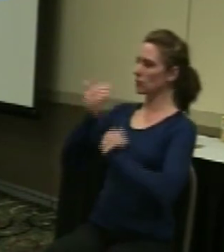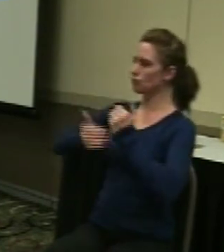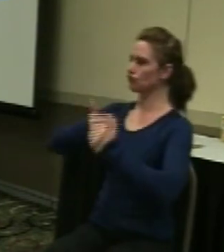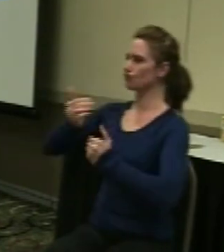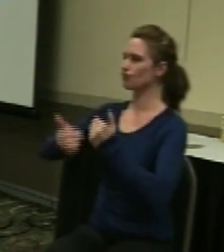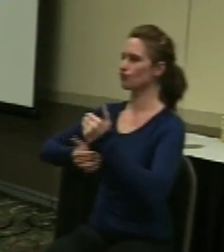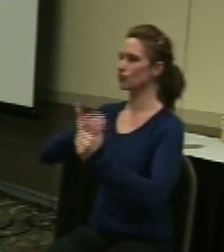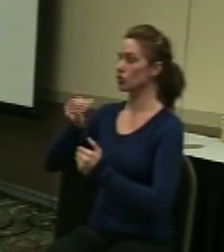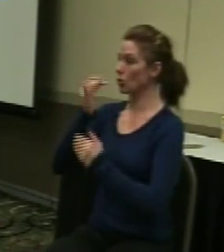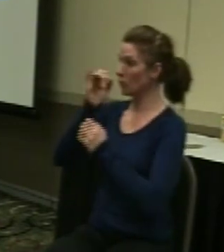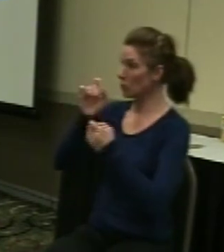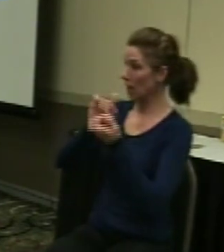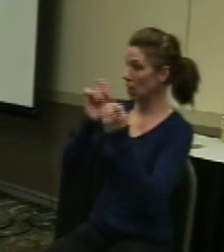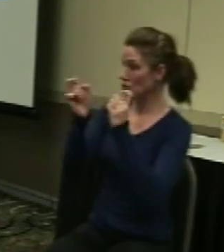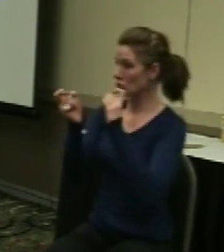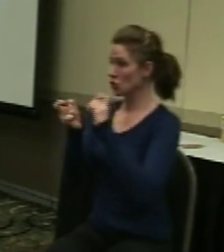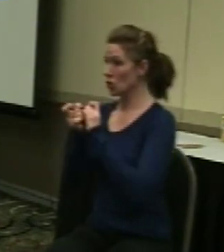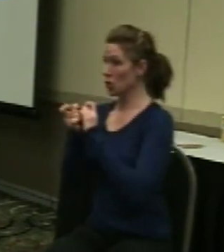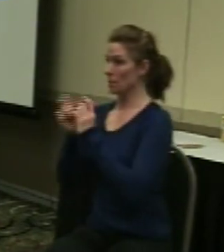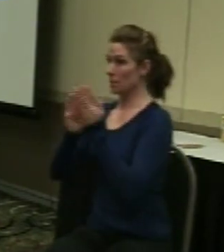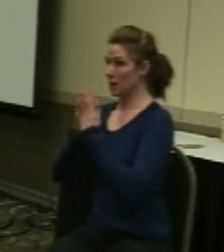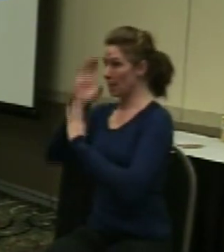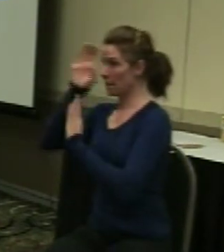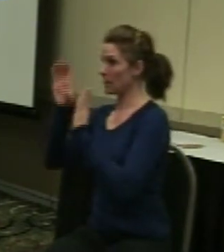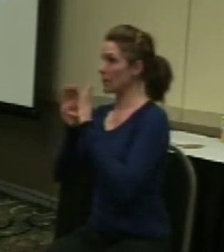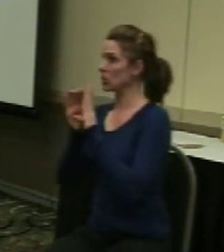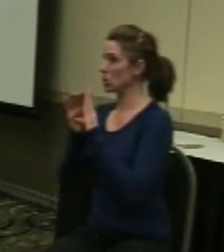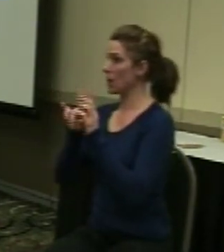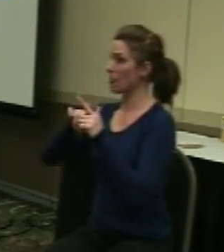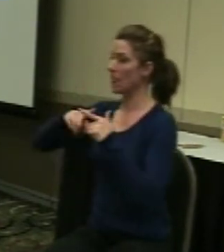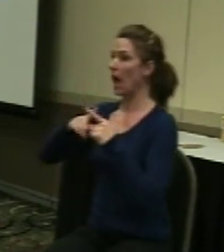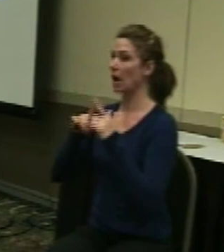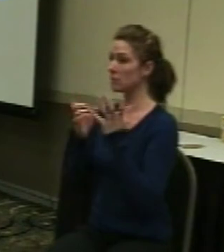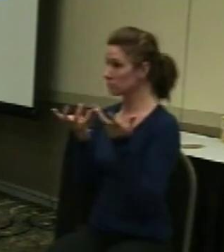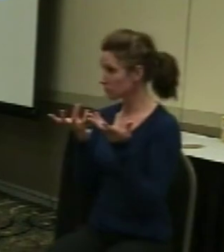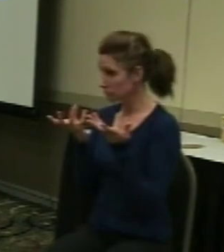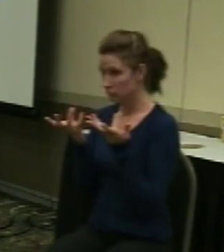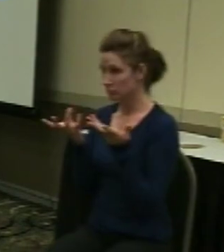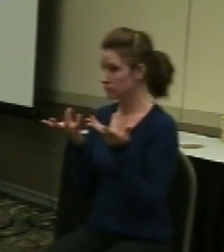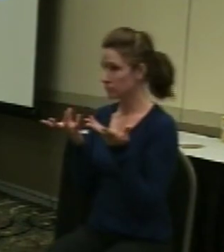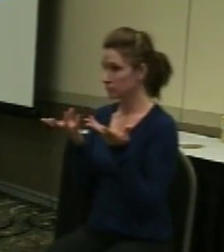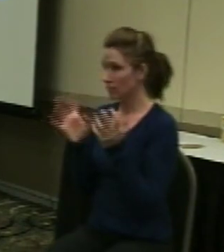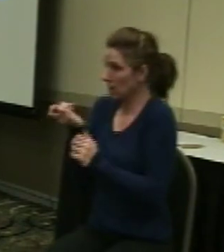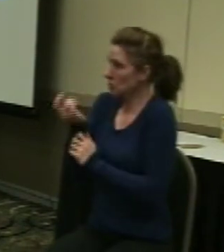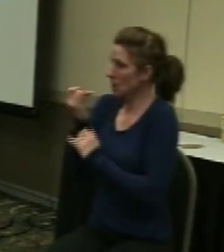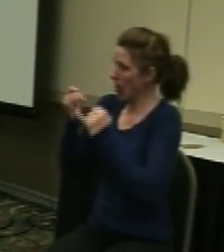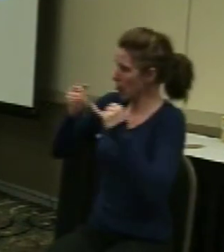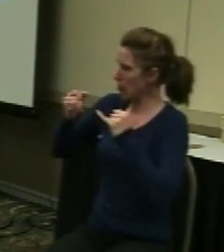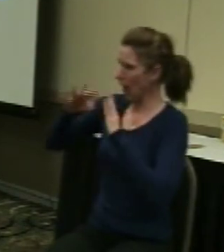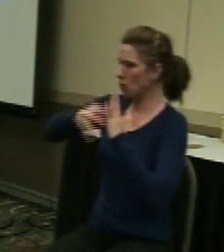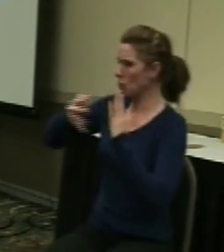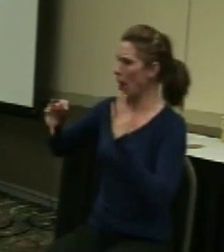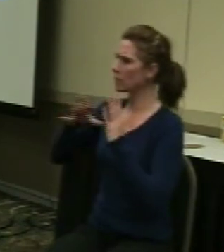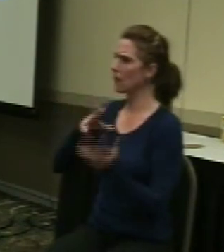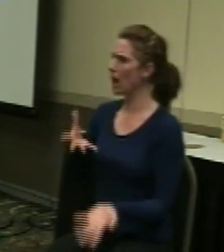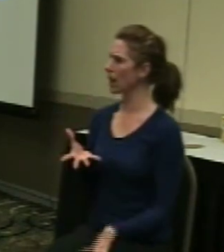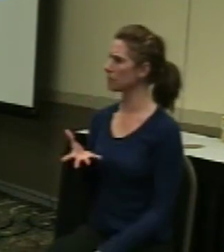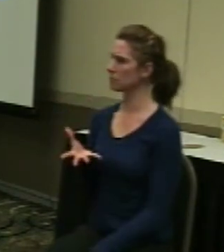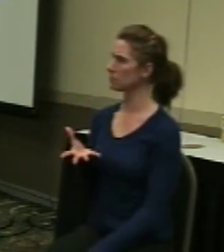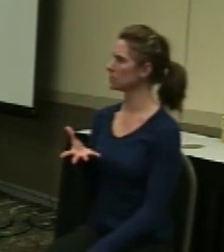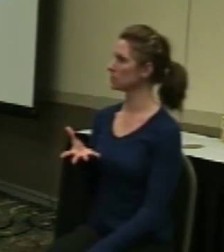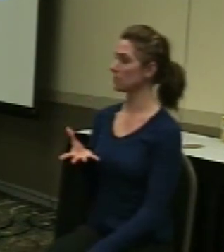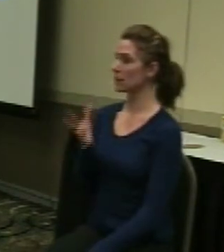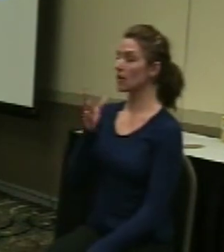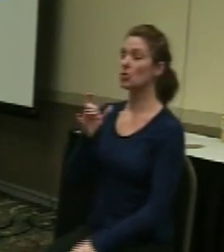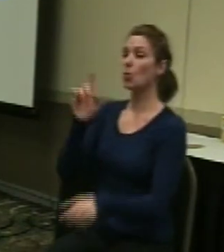convert something to a graphic display, there's nothing sacred either about line graphs. If you want to use,